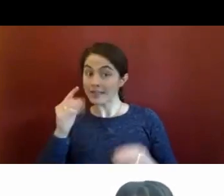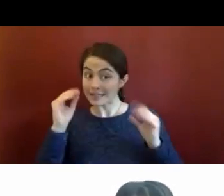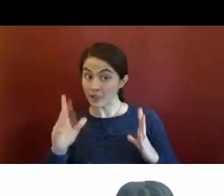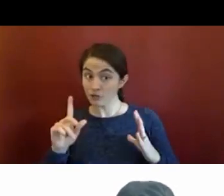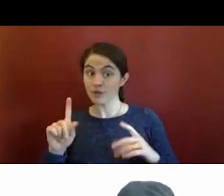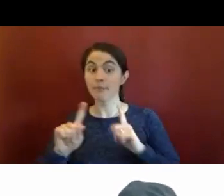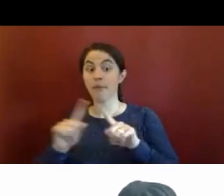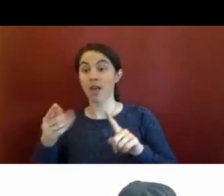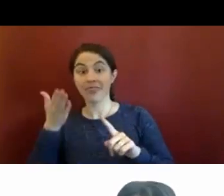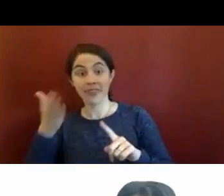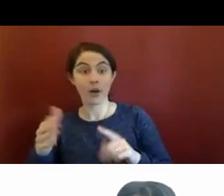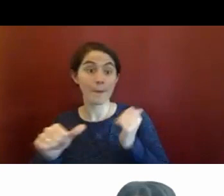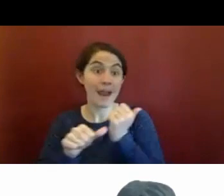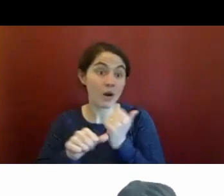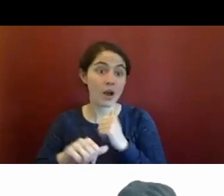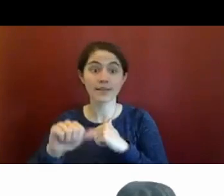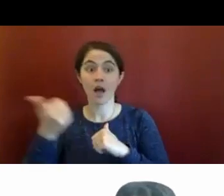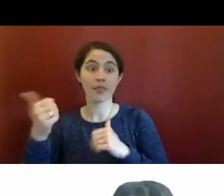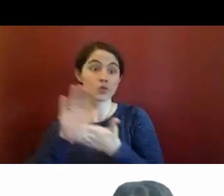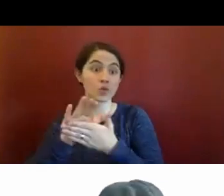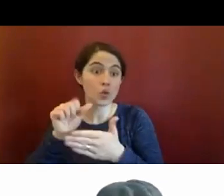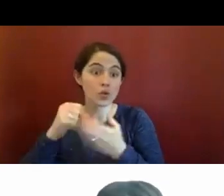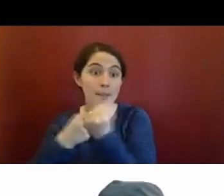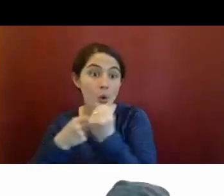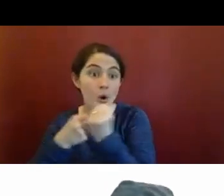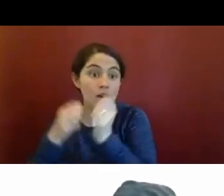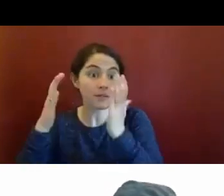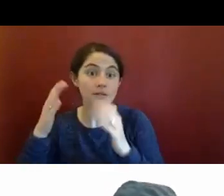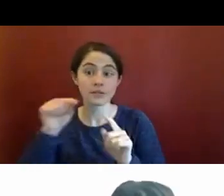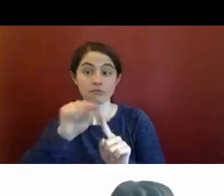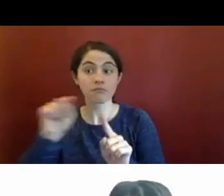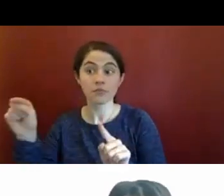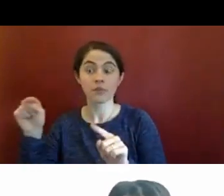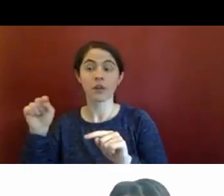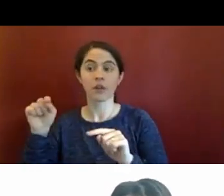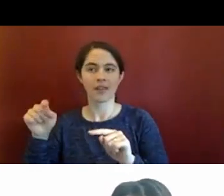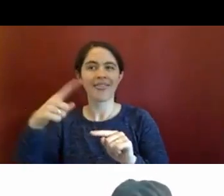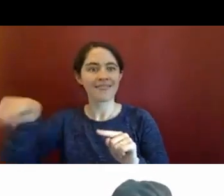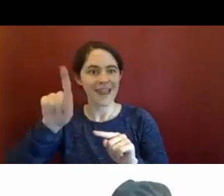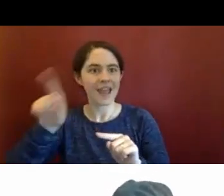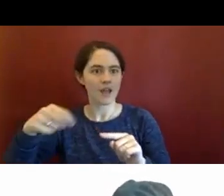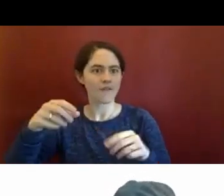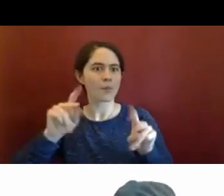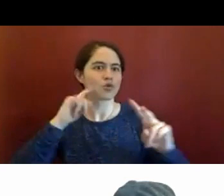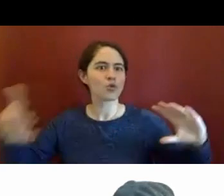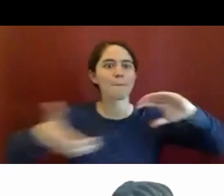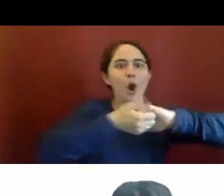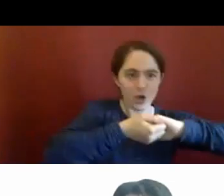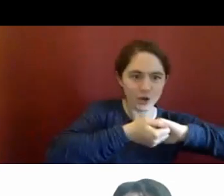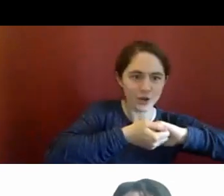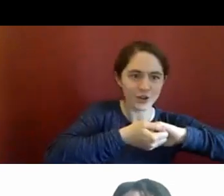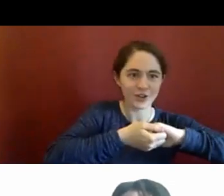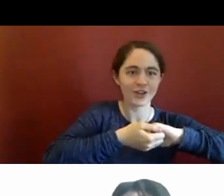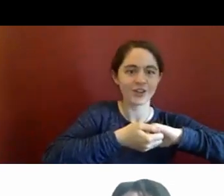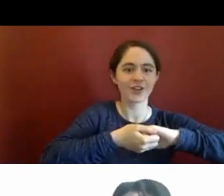school supports, because they're also an asset to our EL students. And sometimes we don't know how to